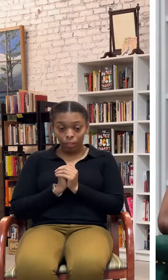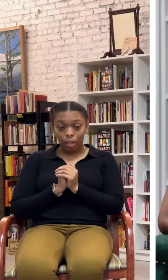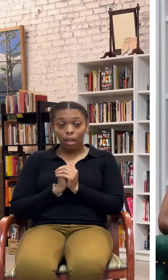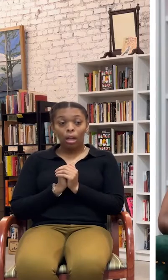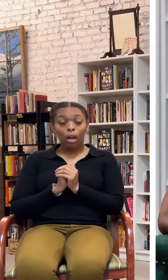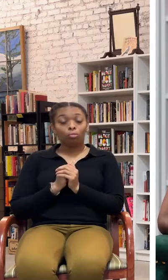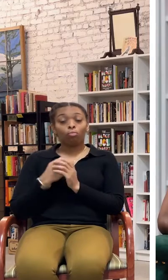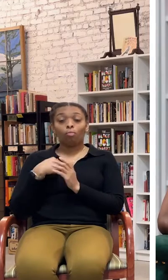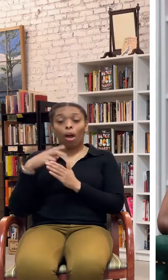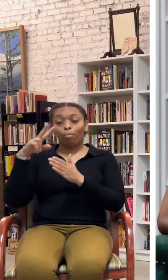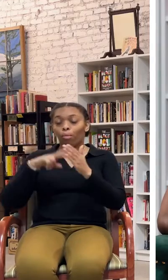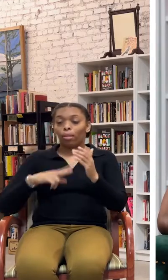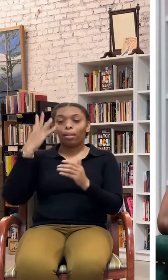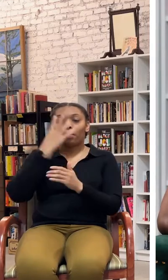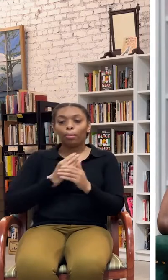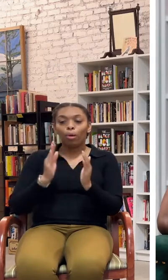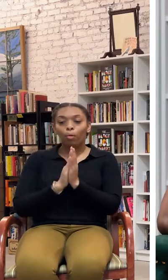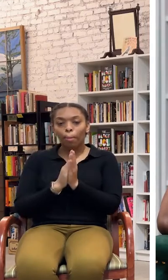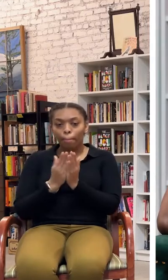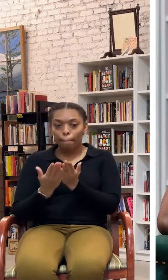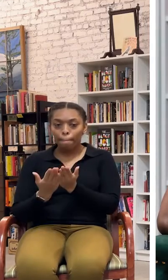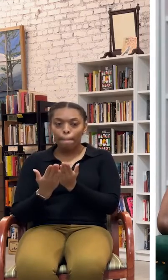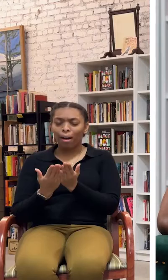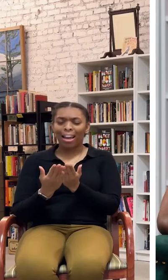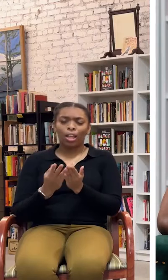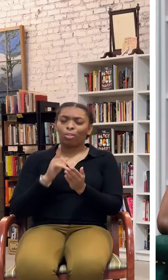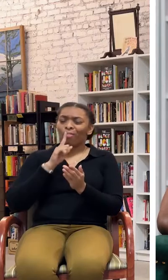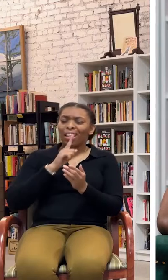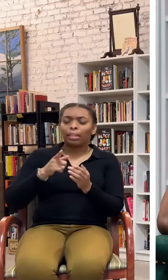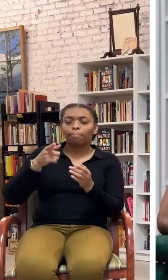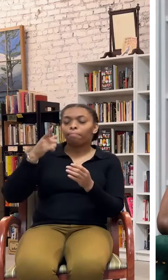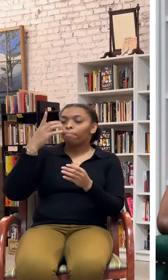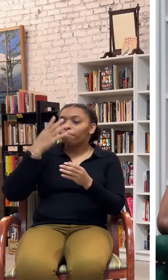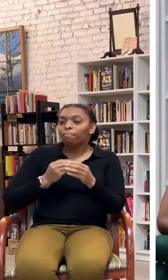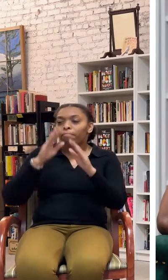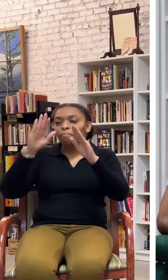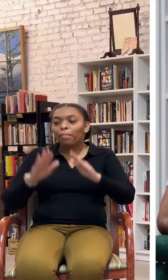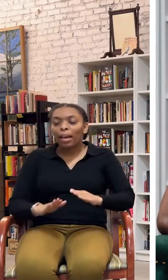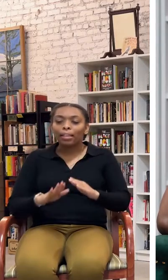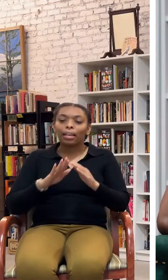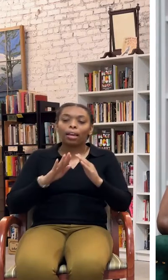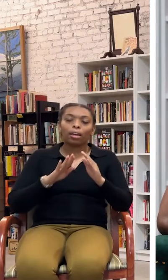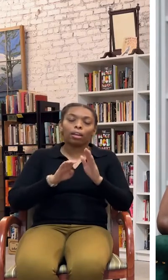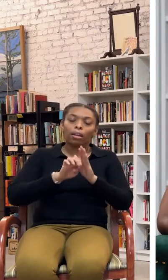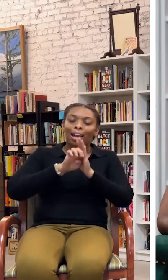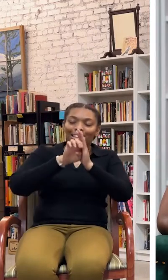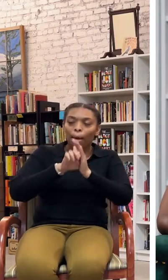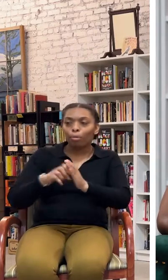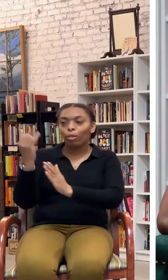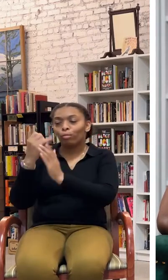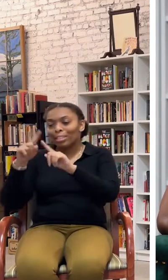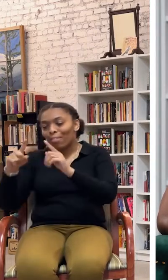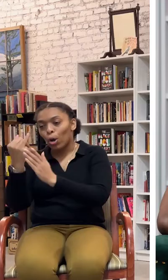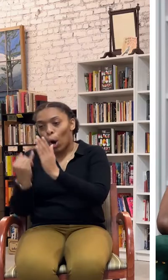am reading this beautiful book, right? And there's these brilliant examples of artists like Vivian and many other people